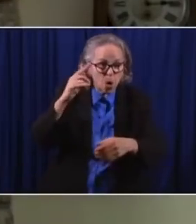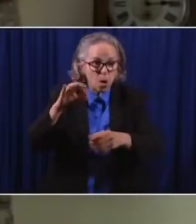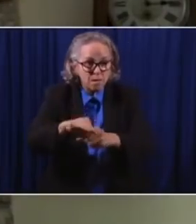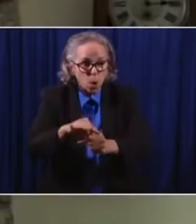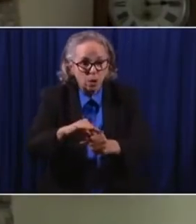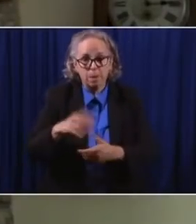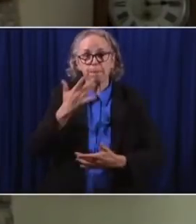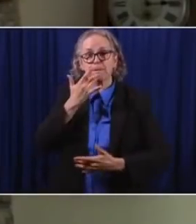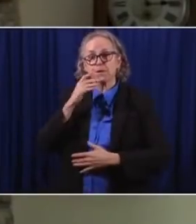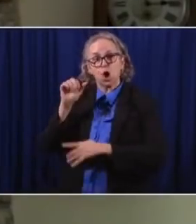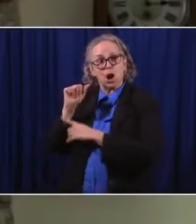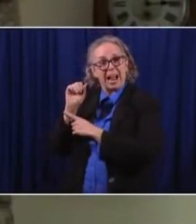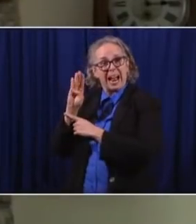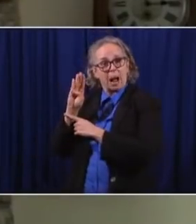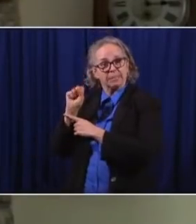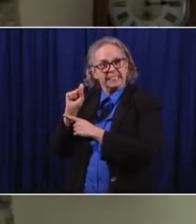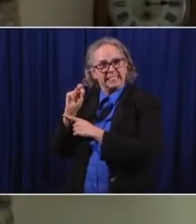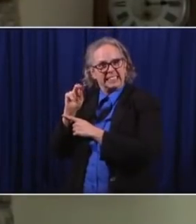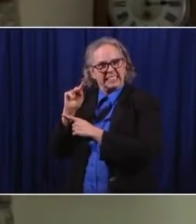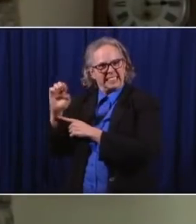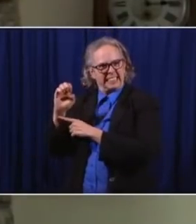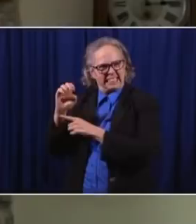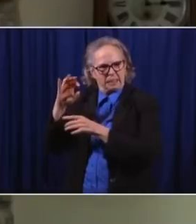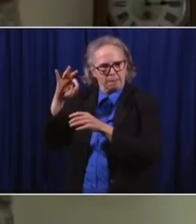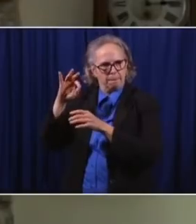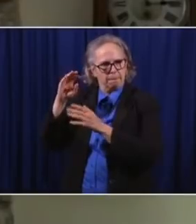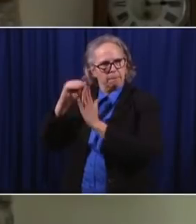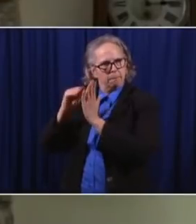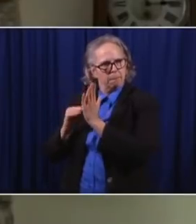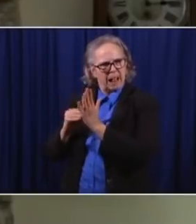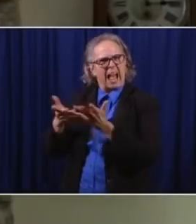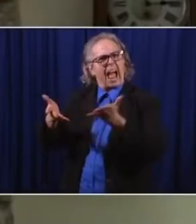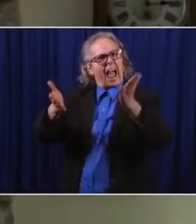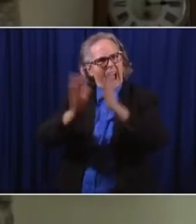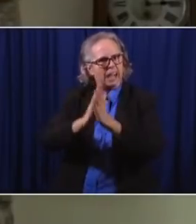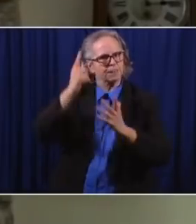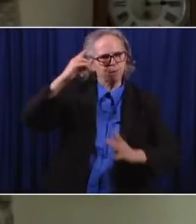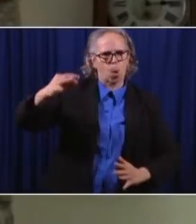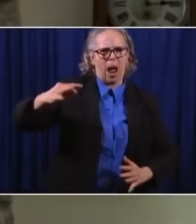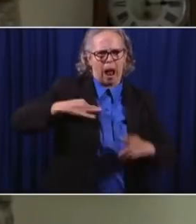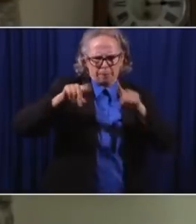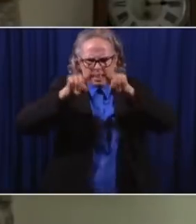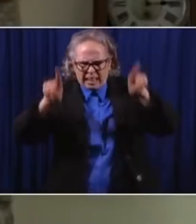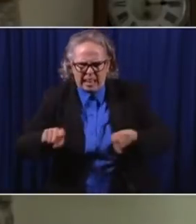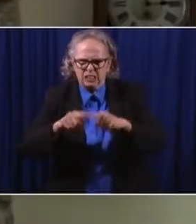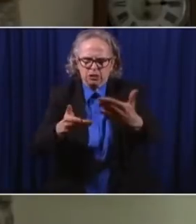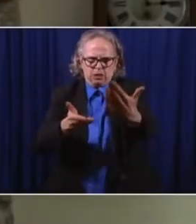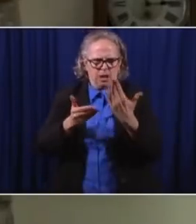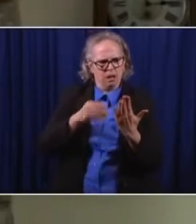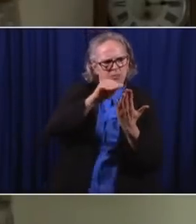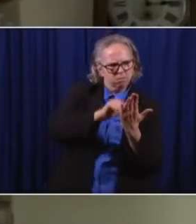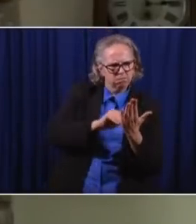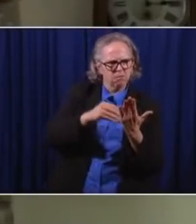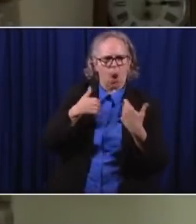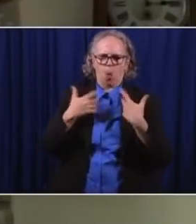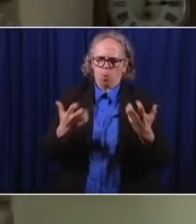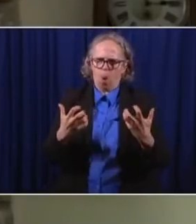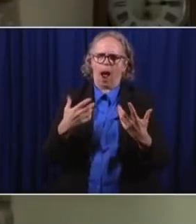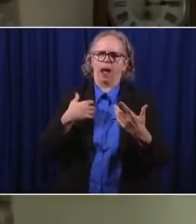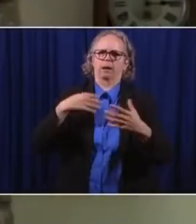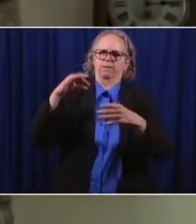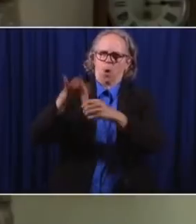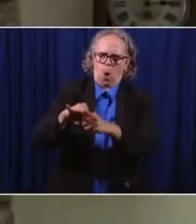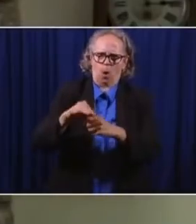and ask, you know, for the application, and then fill out that application, and, you know, they'll send it in to you at the